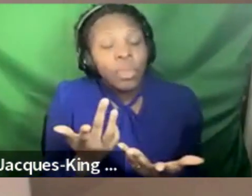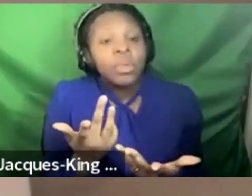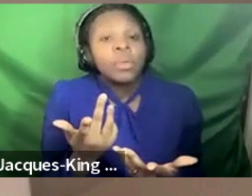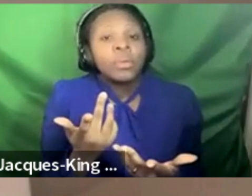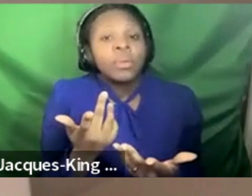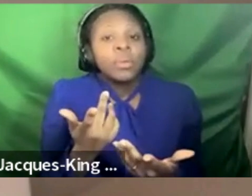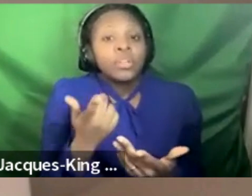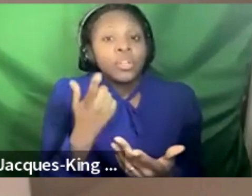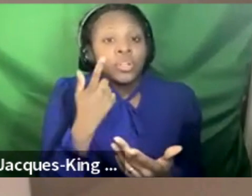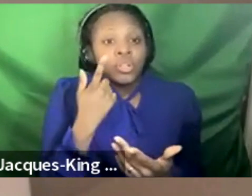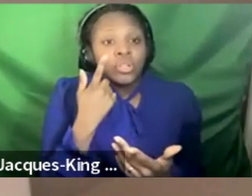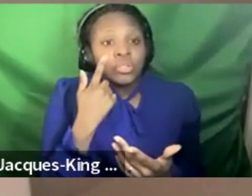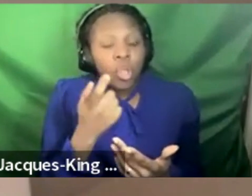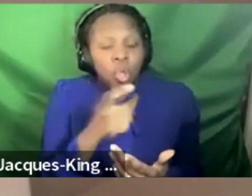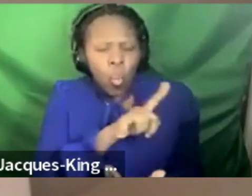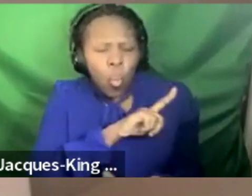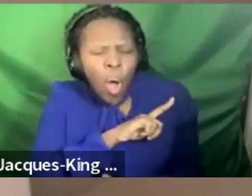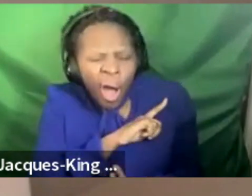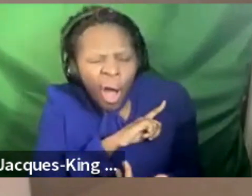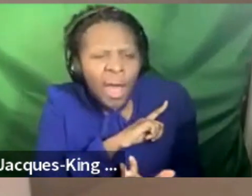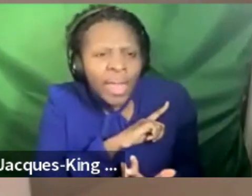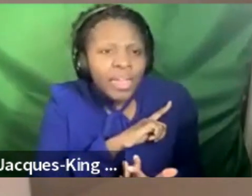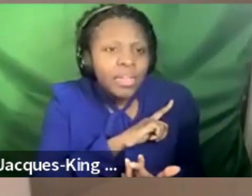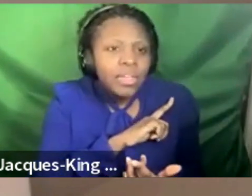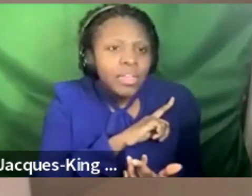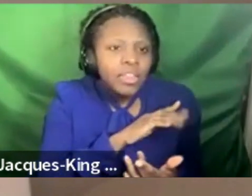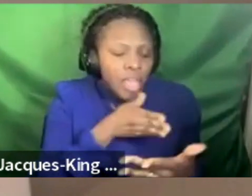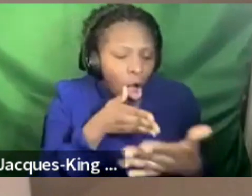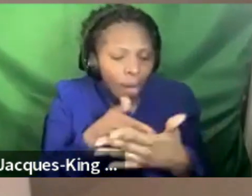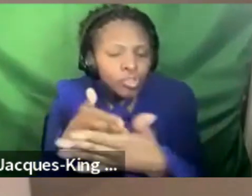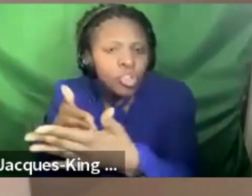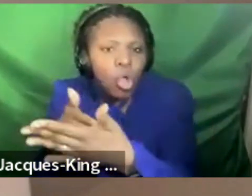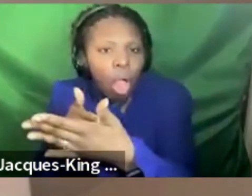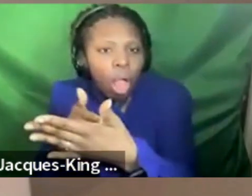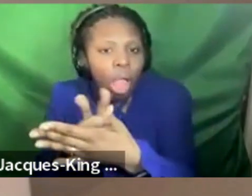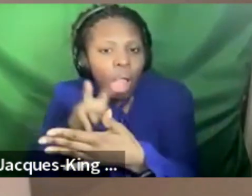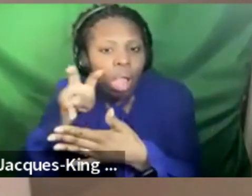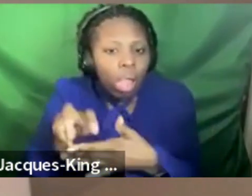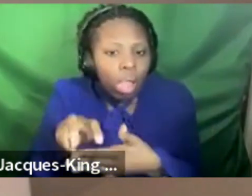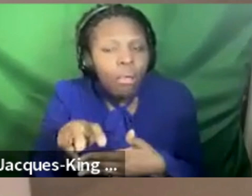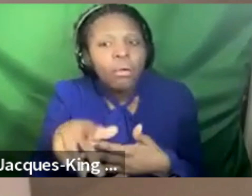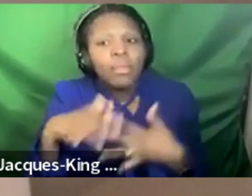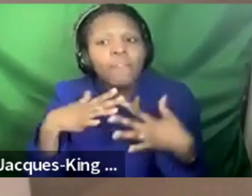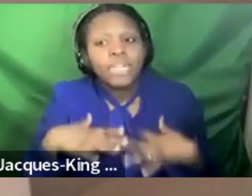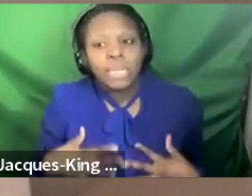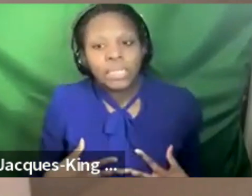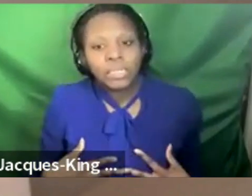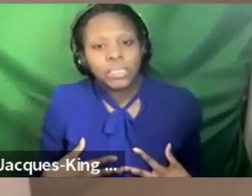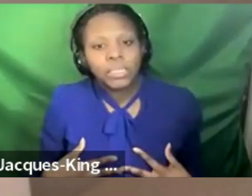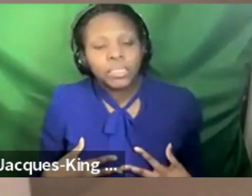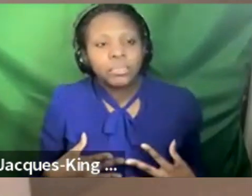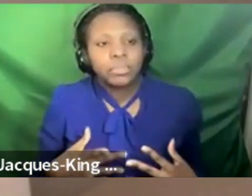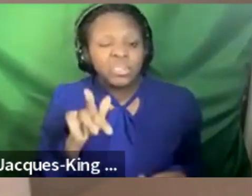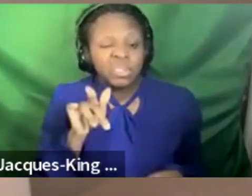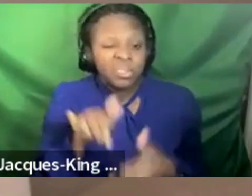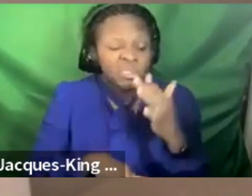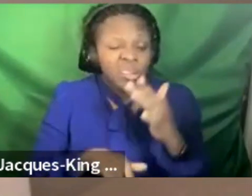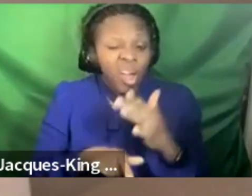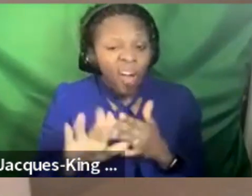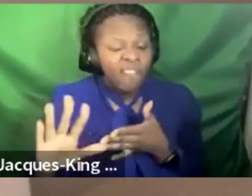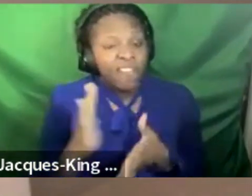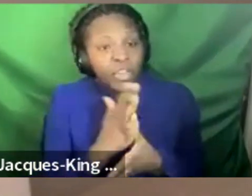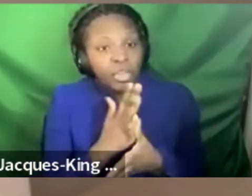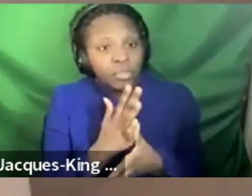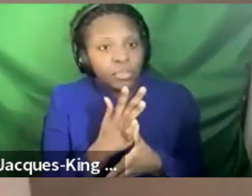from, intention, why, the obstacle, start from the physicality